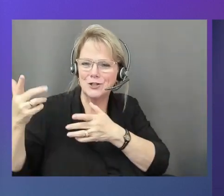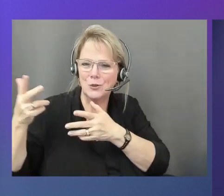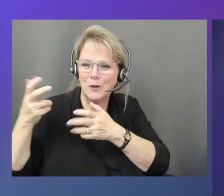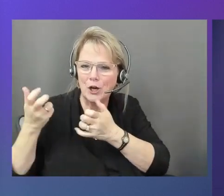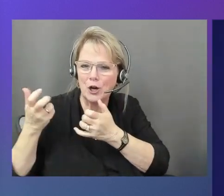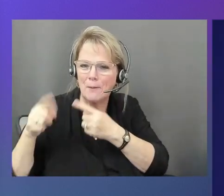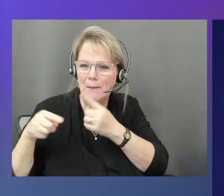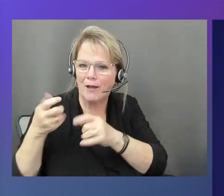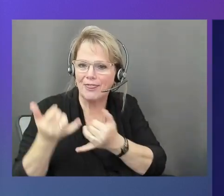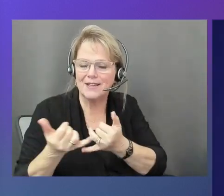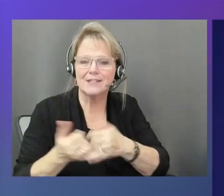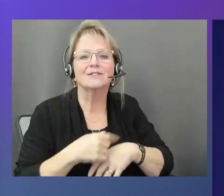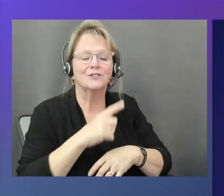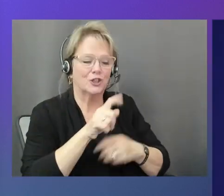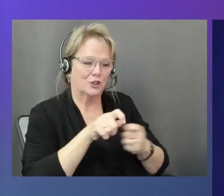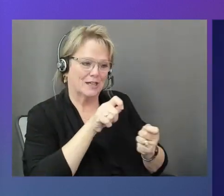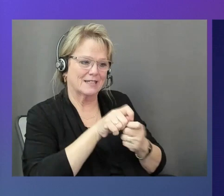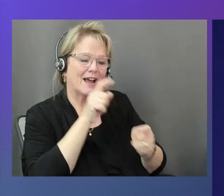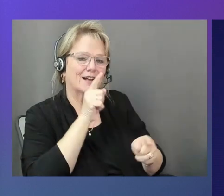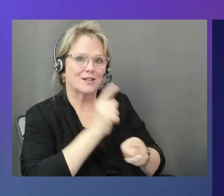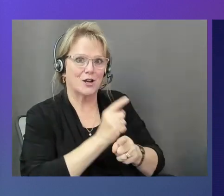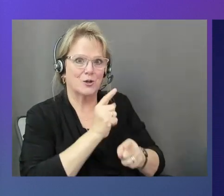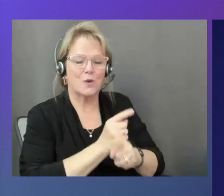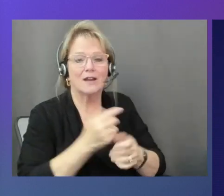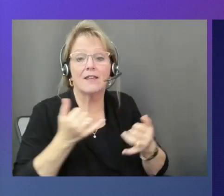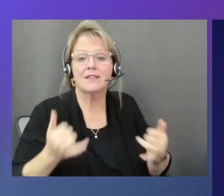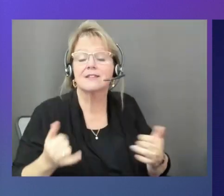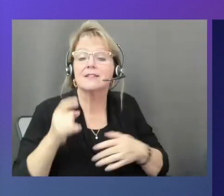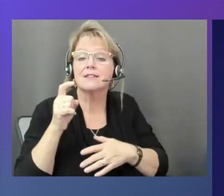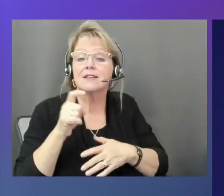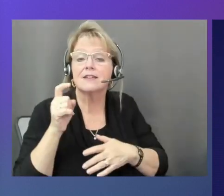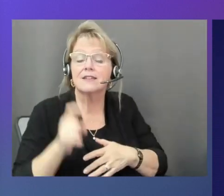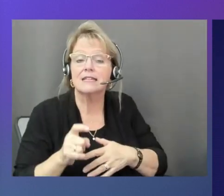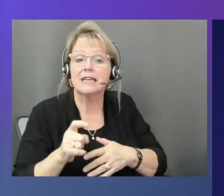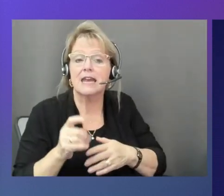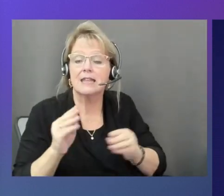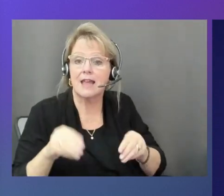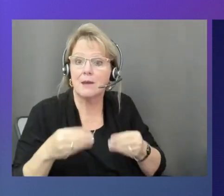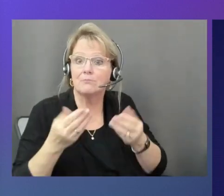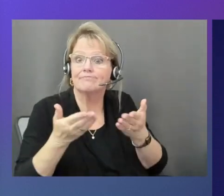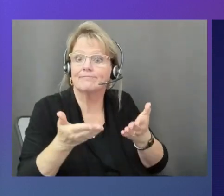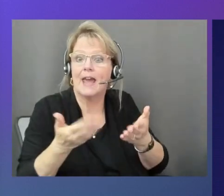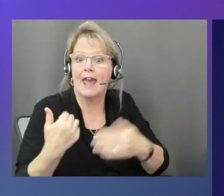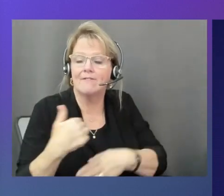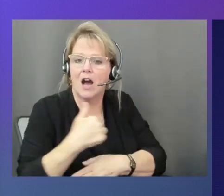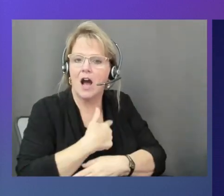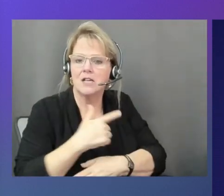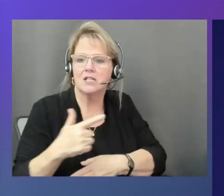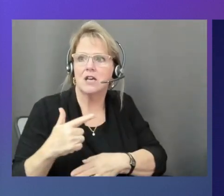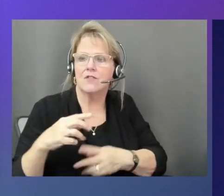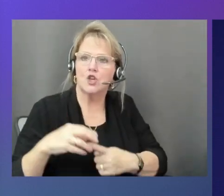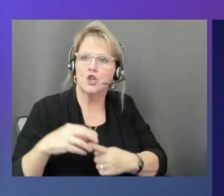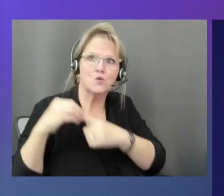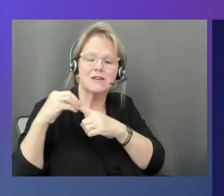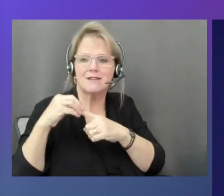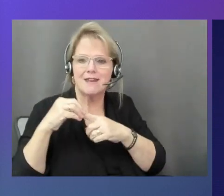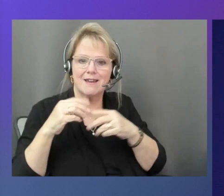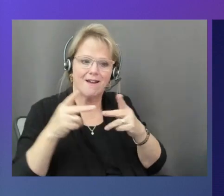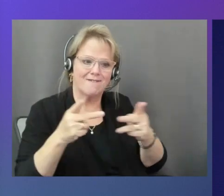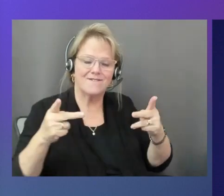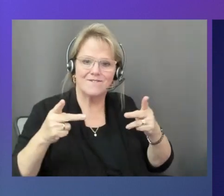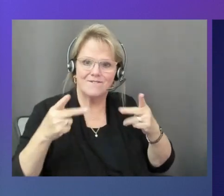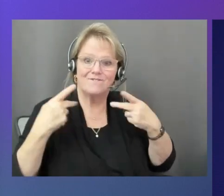where the needs they brought to the table was how to overcome the unique physical challenges that the event location posed, which